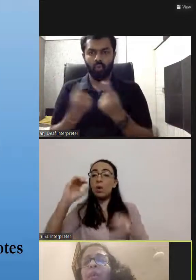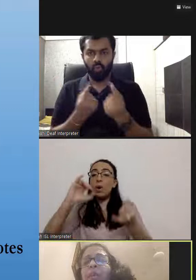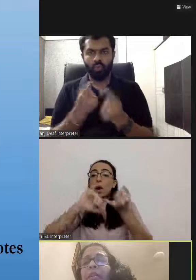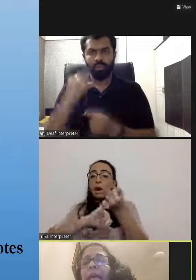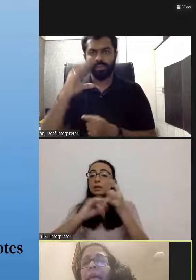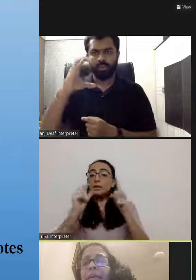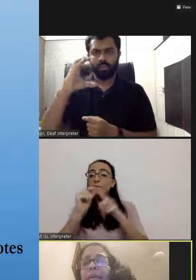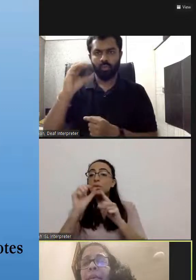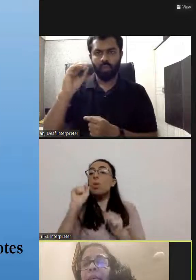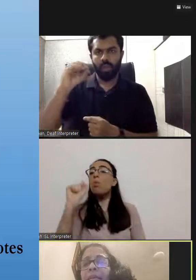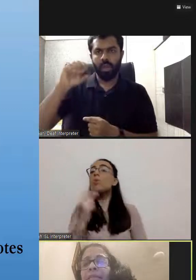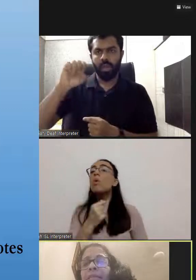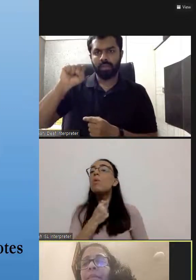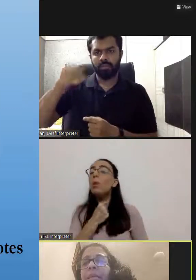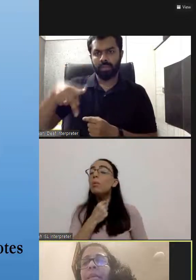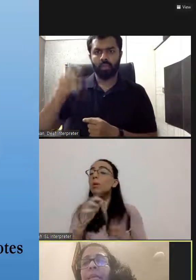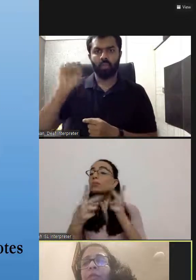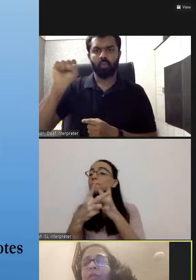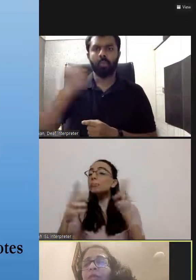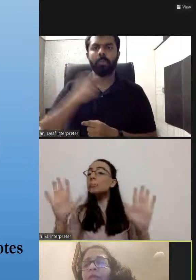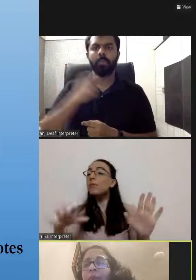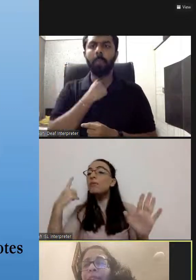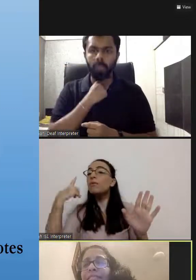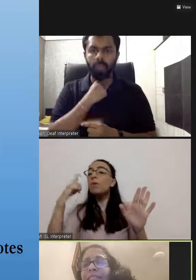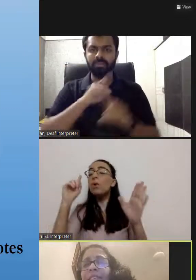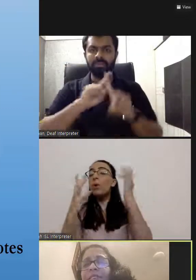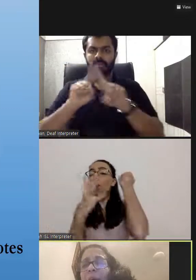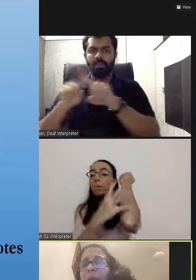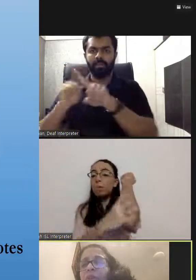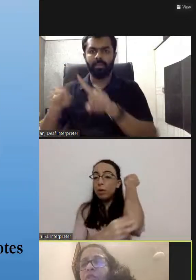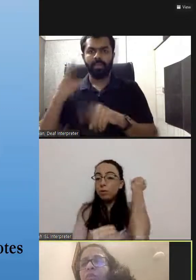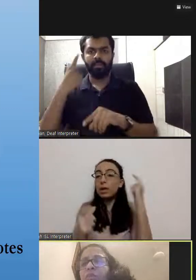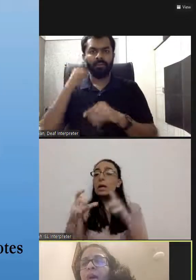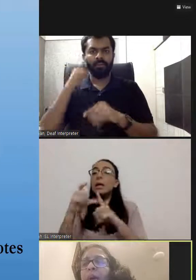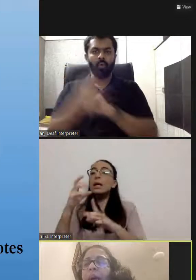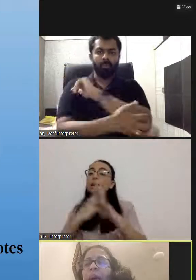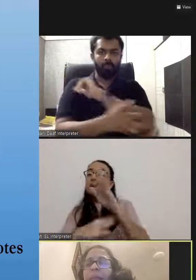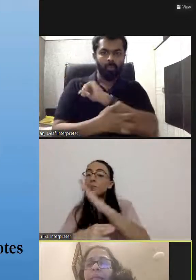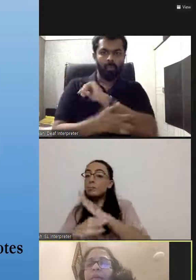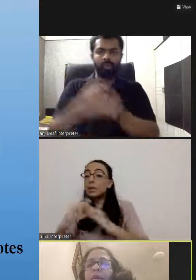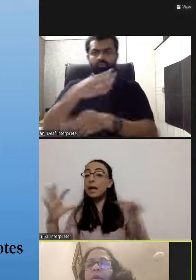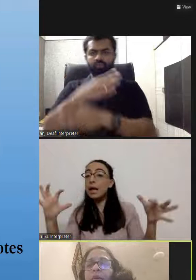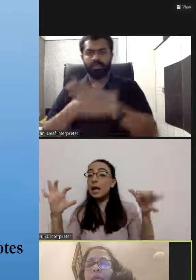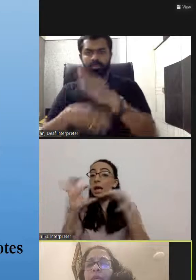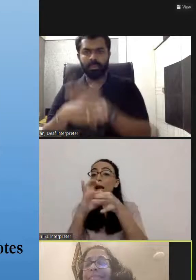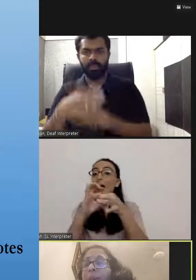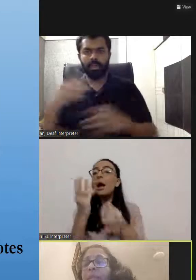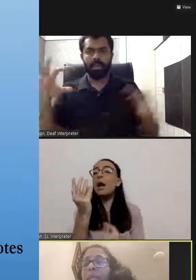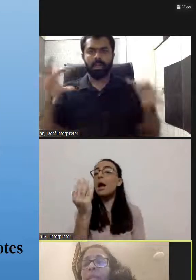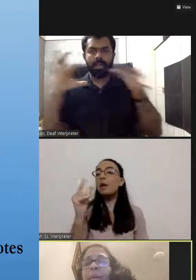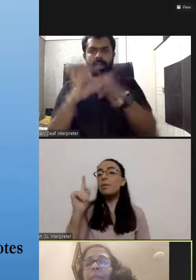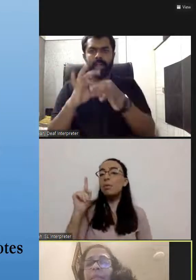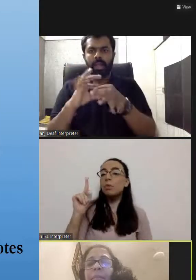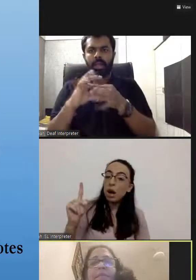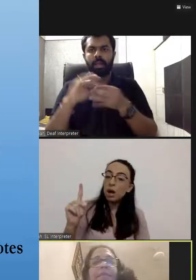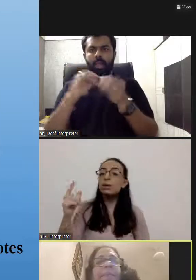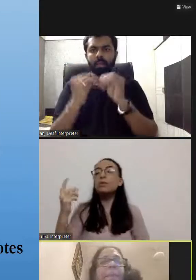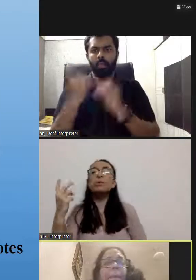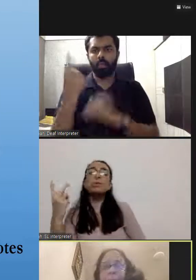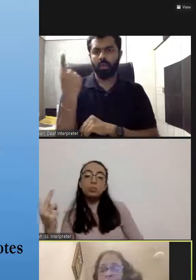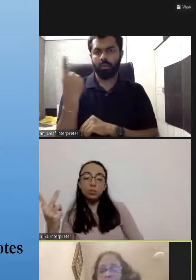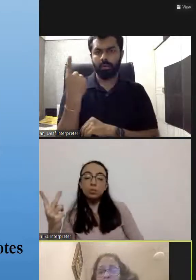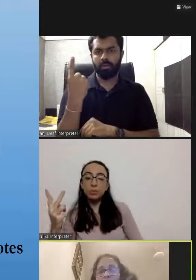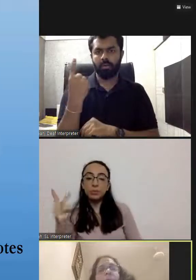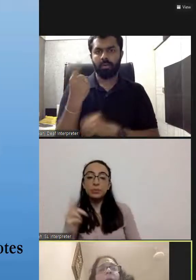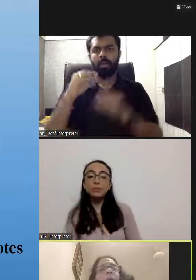to poverty and disability linked to SDGs 1 and 2 and the UNCRPD commitments.